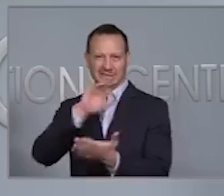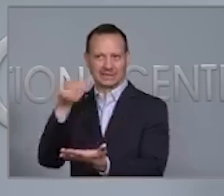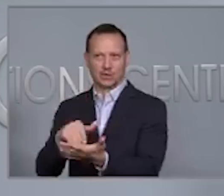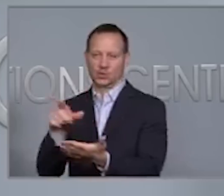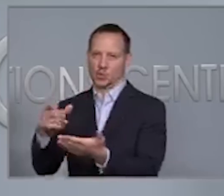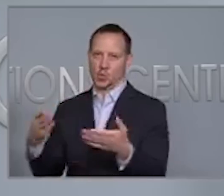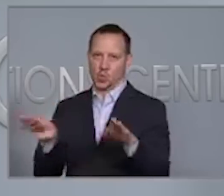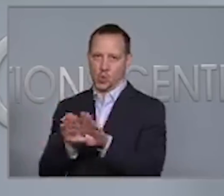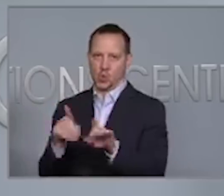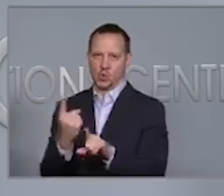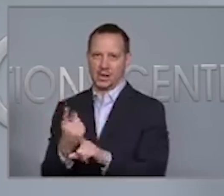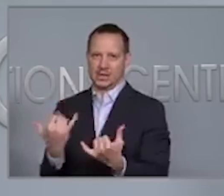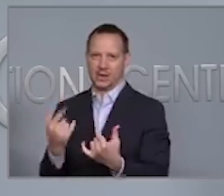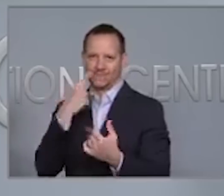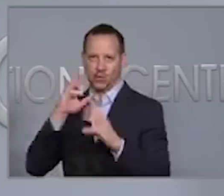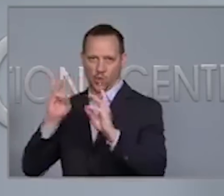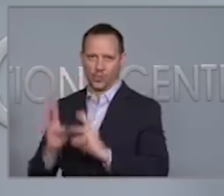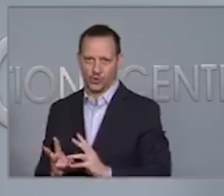services by calling